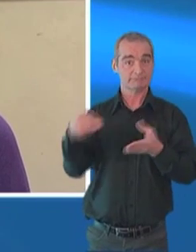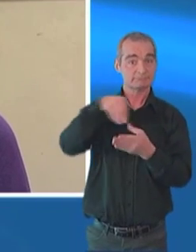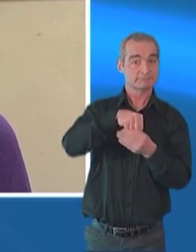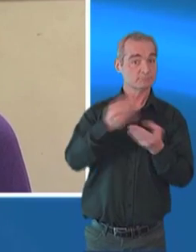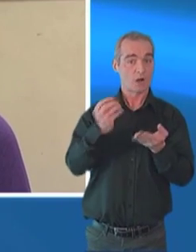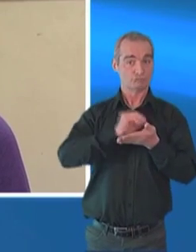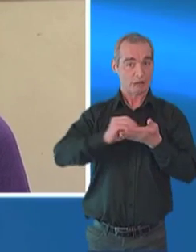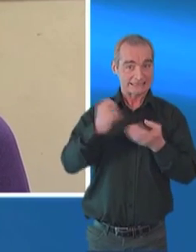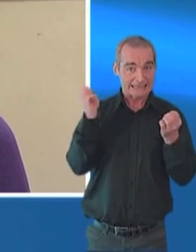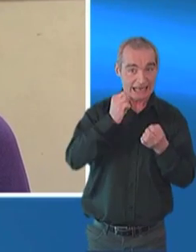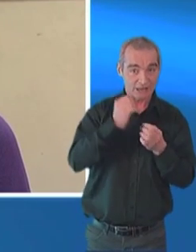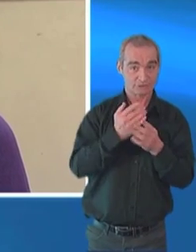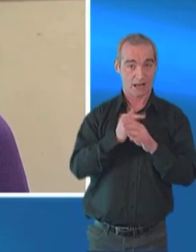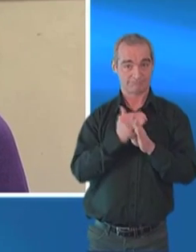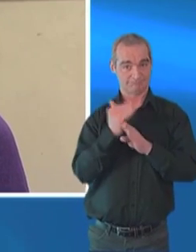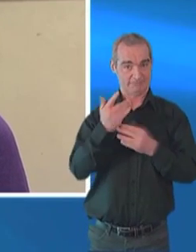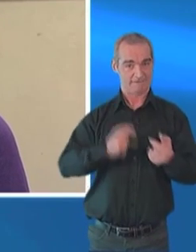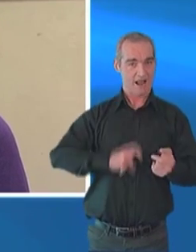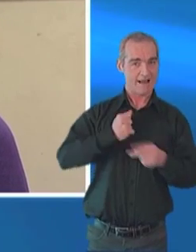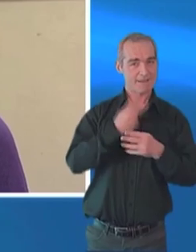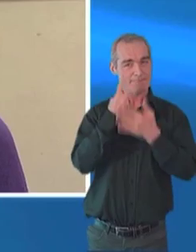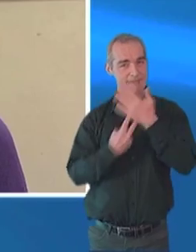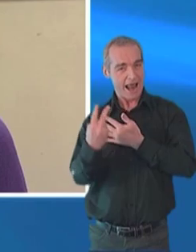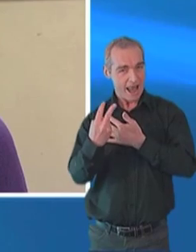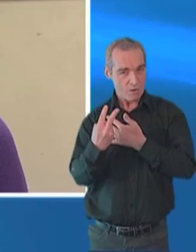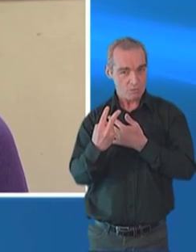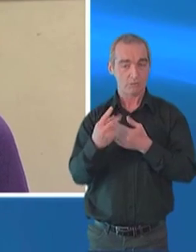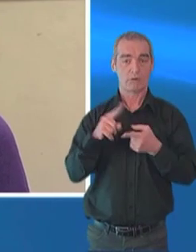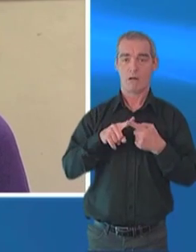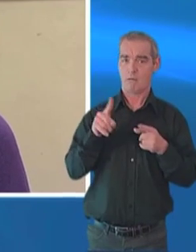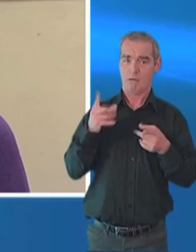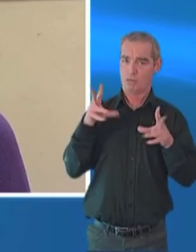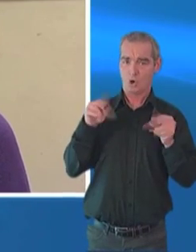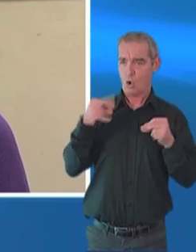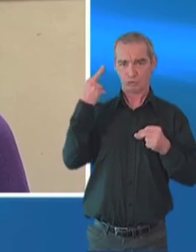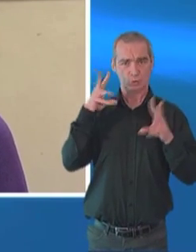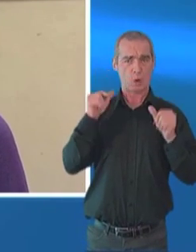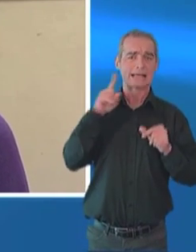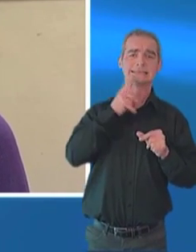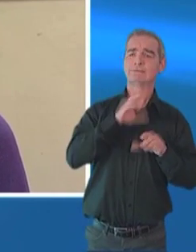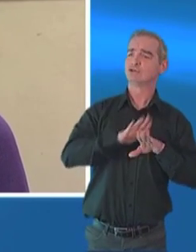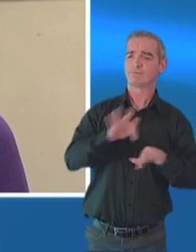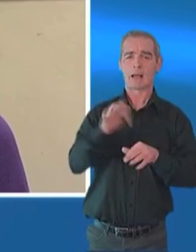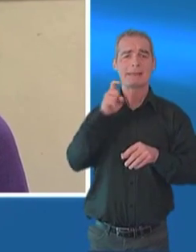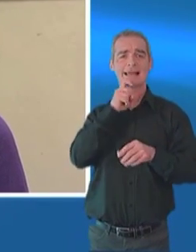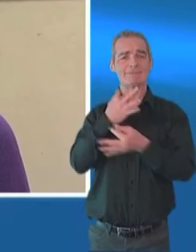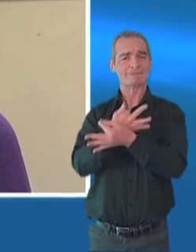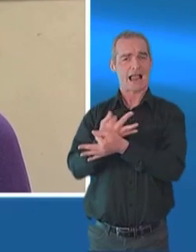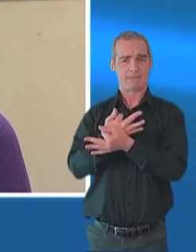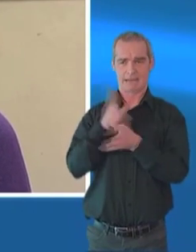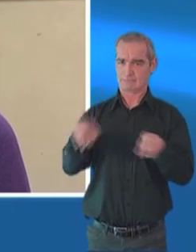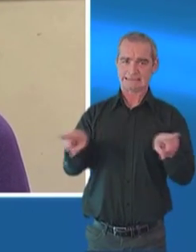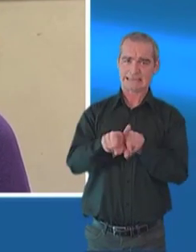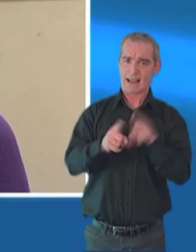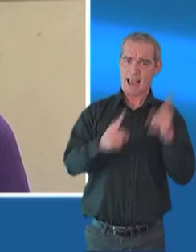for example, come from deaf families, have sign as their first language, and yet they have, on top of this, developed